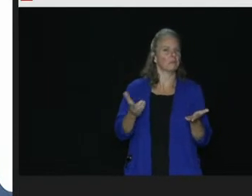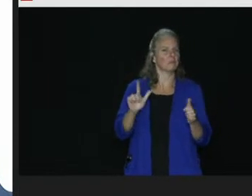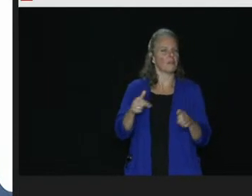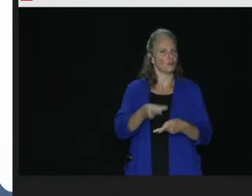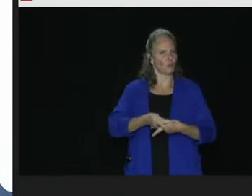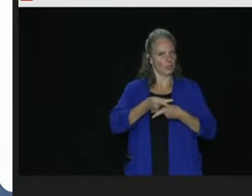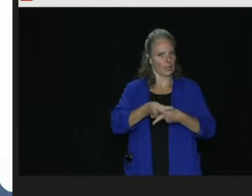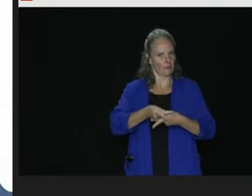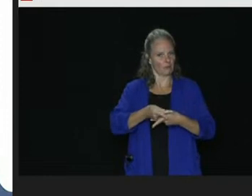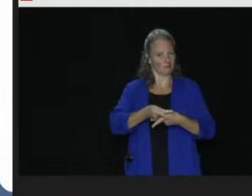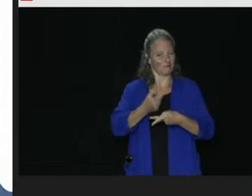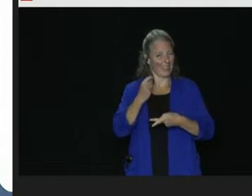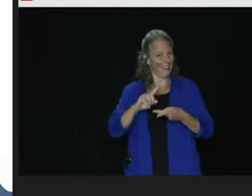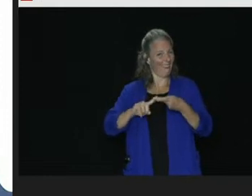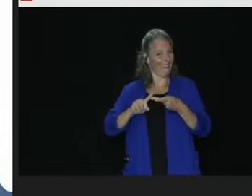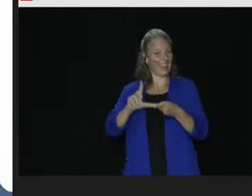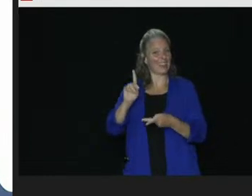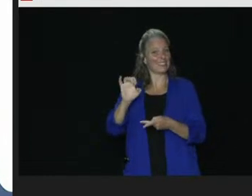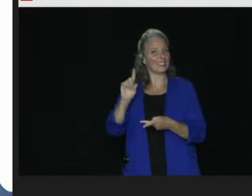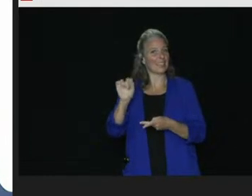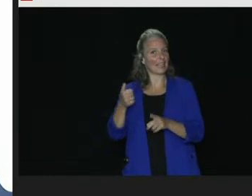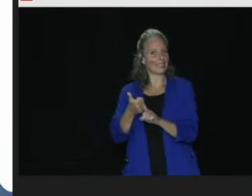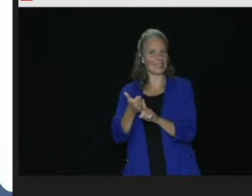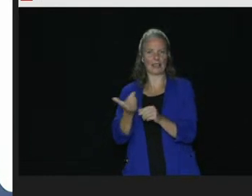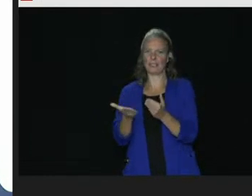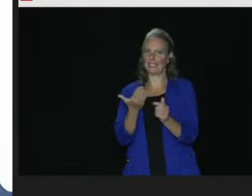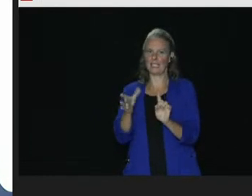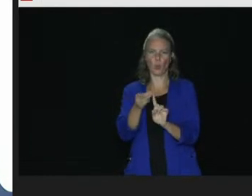of concern is highly contagious.